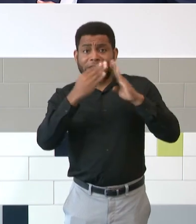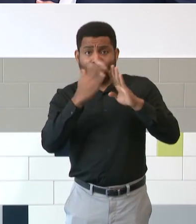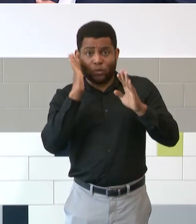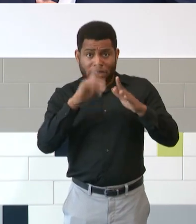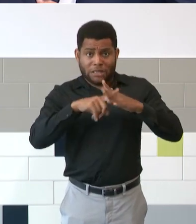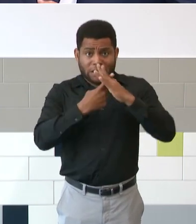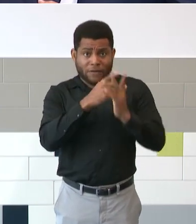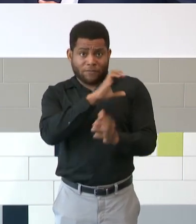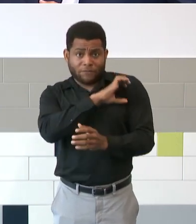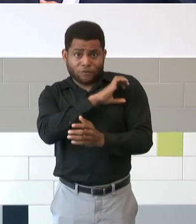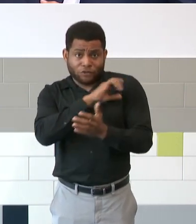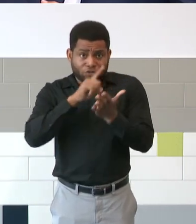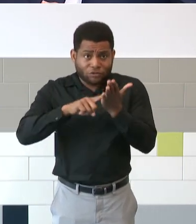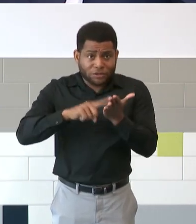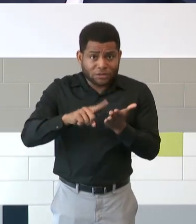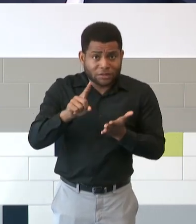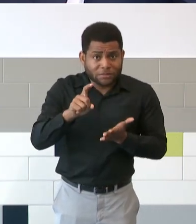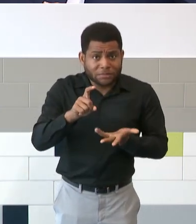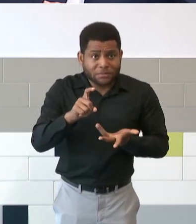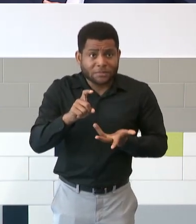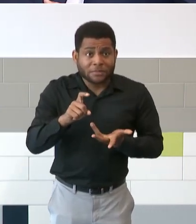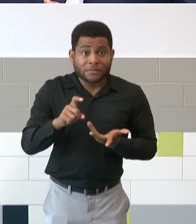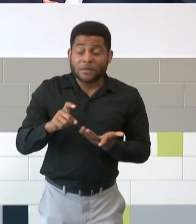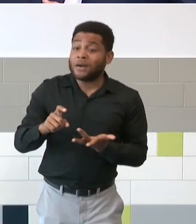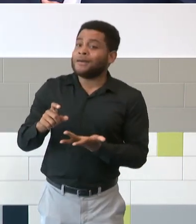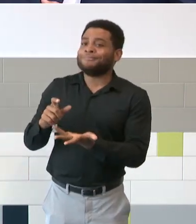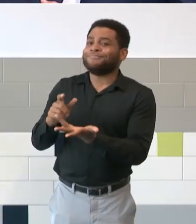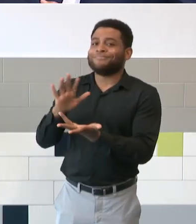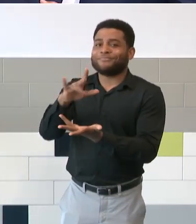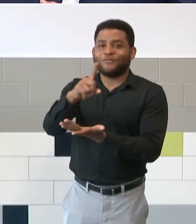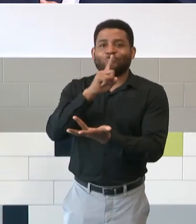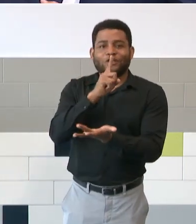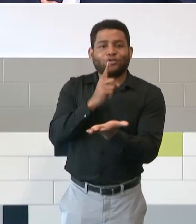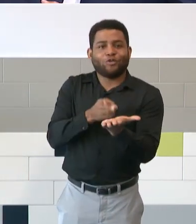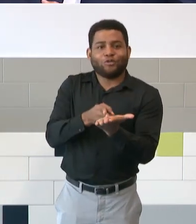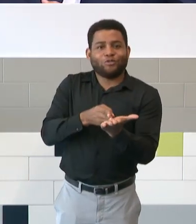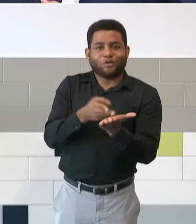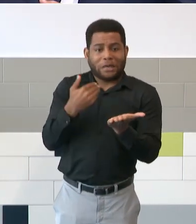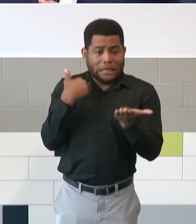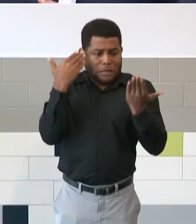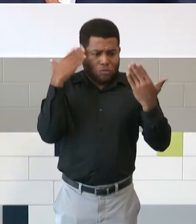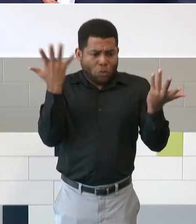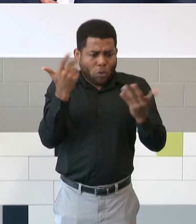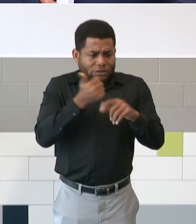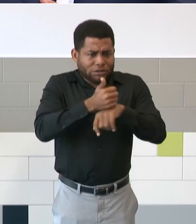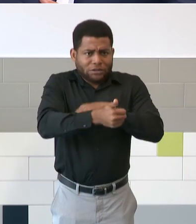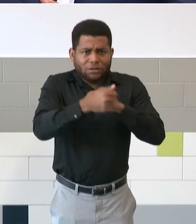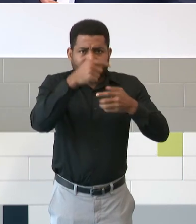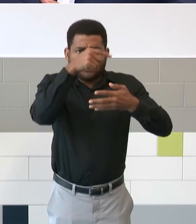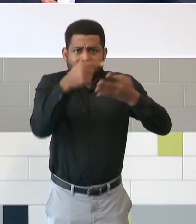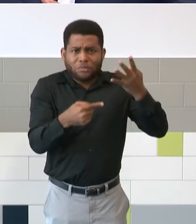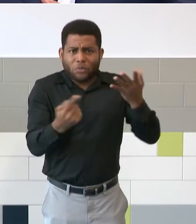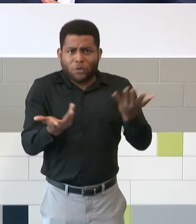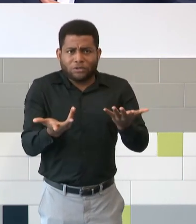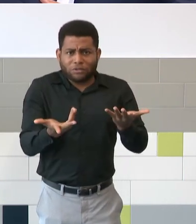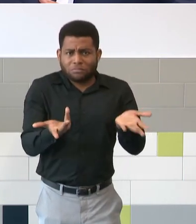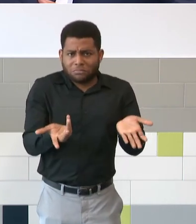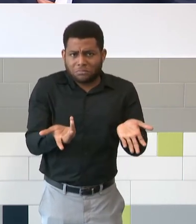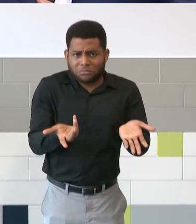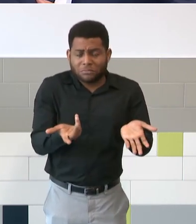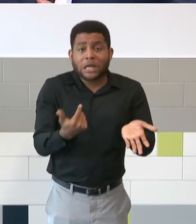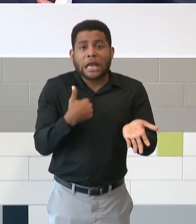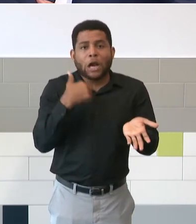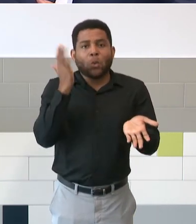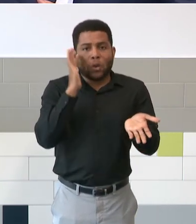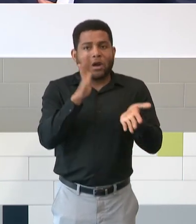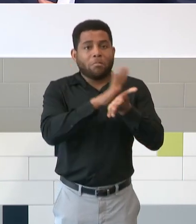even, honestly, Michael, I don't know what the allegations are, but we will look at them and see how it implicates the